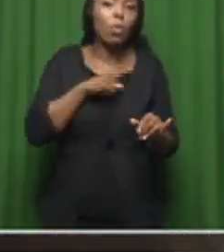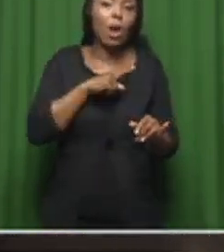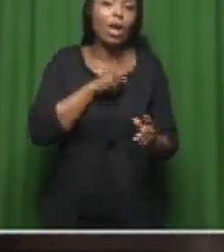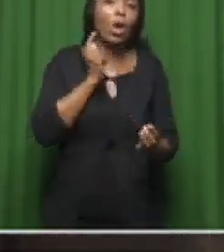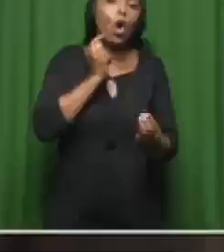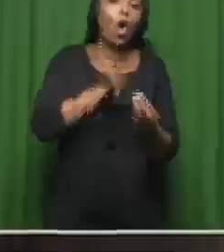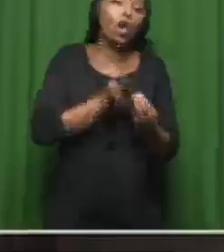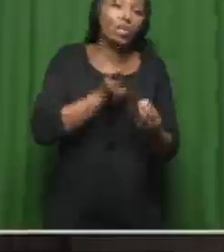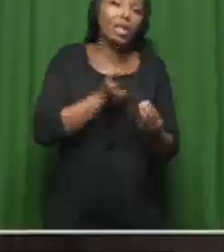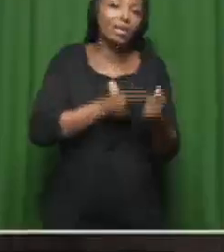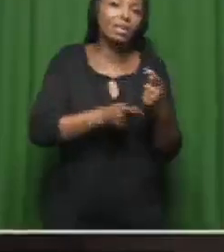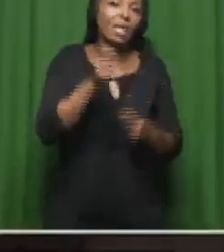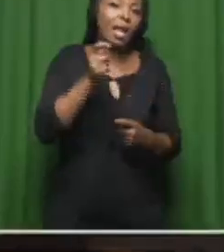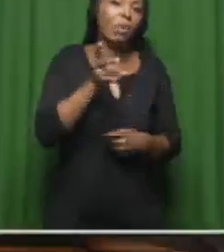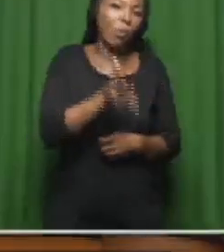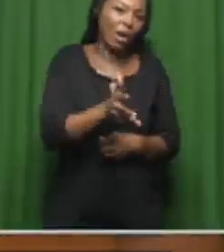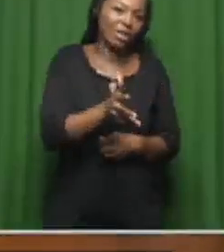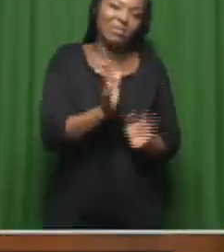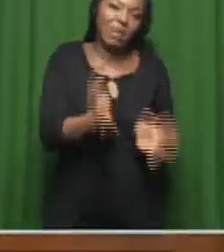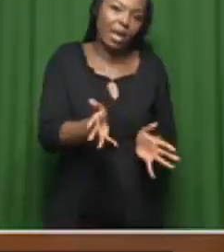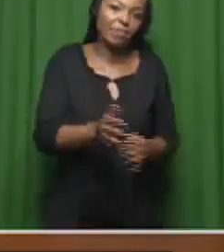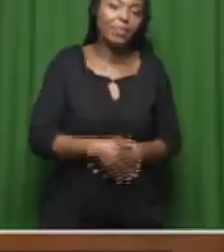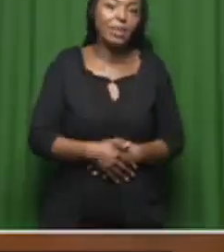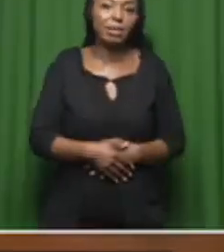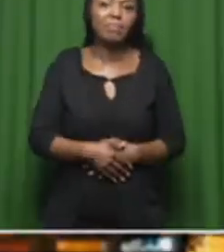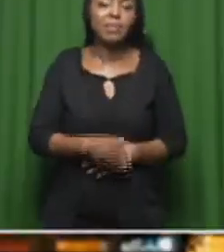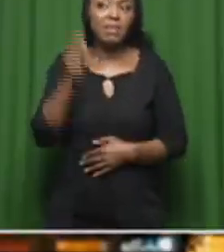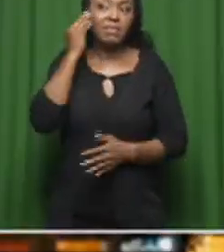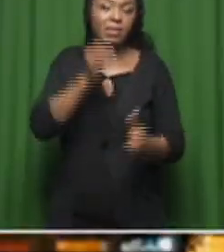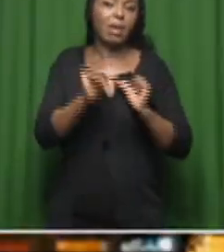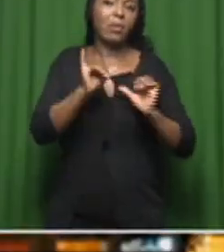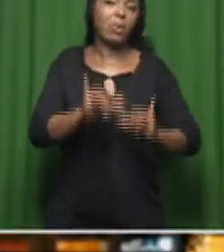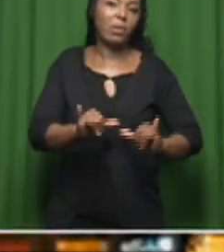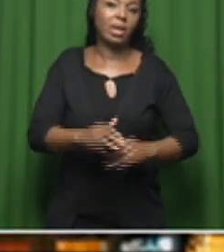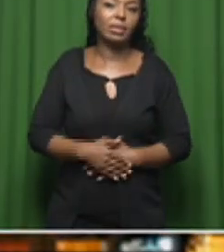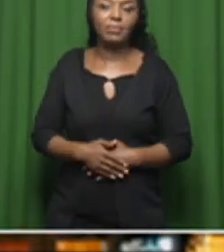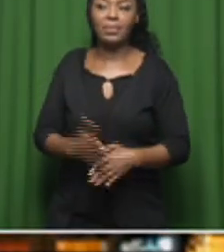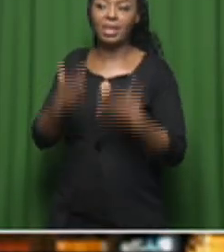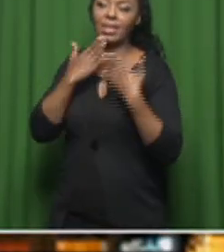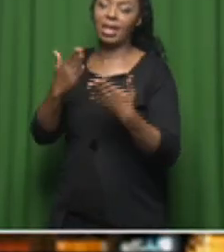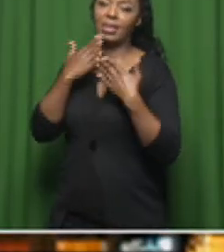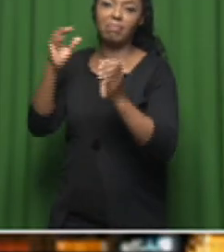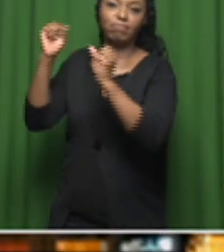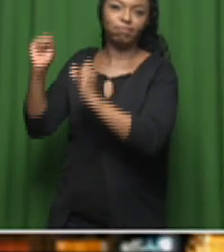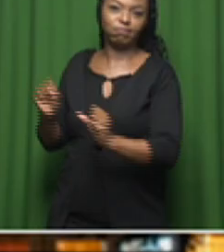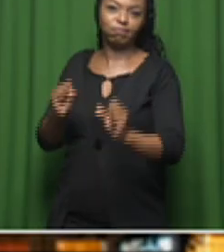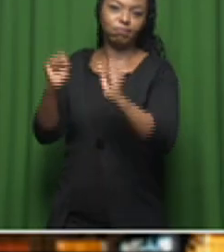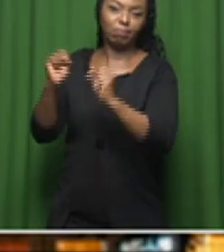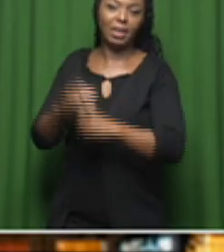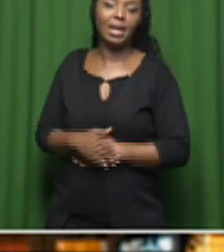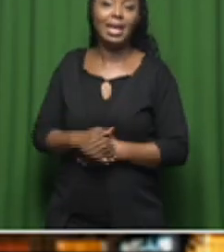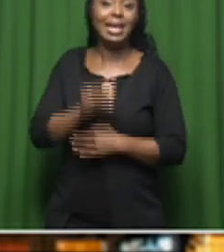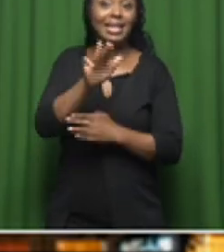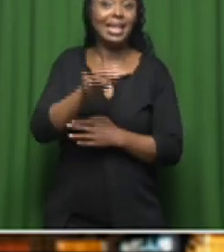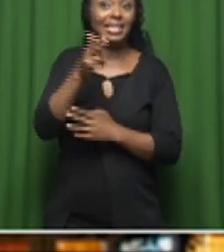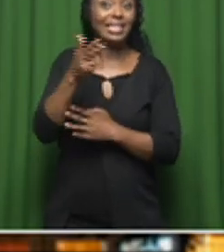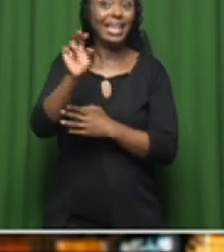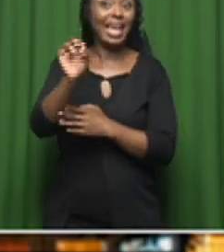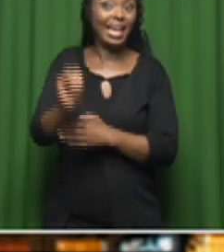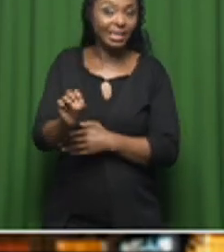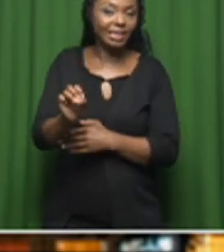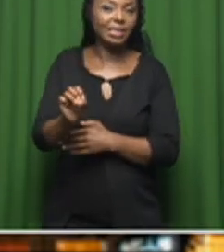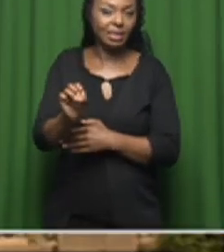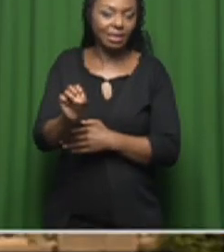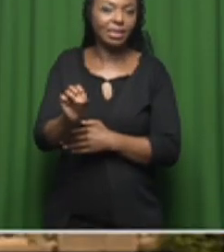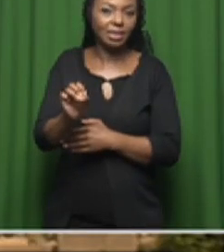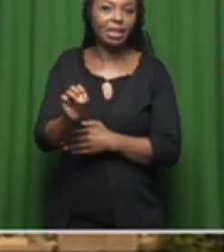Yes. All right. Zoda, great chatting to you, man. You're doing a great job. Thank you so much for joining us. From a luxury address in the 1980s to a